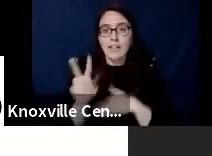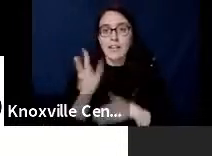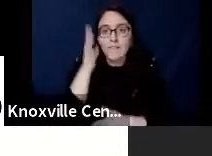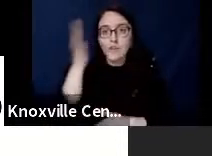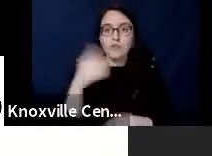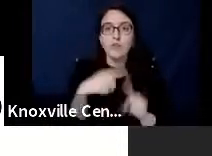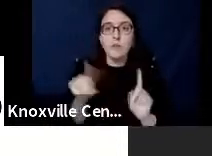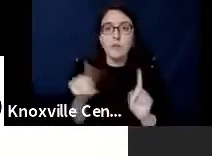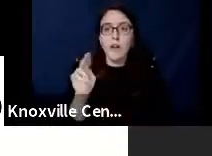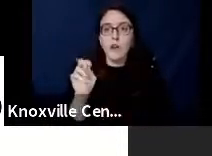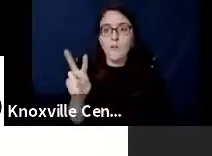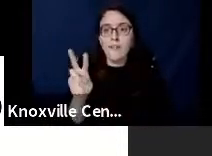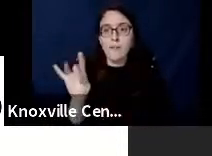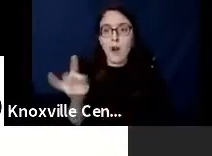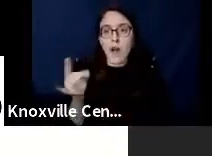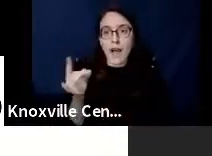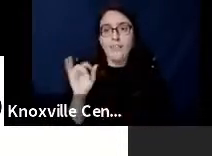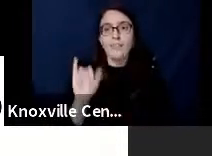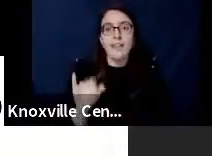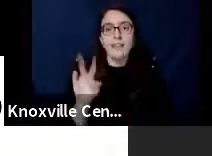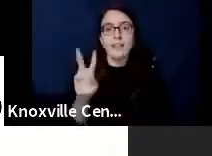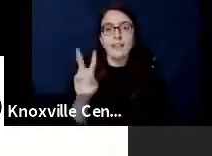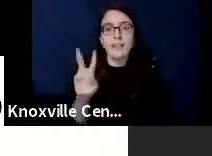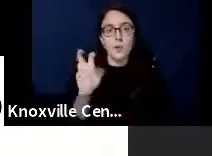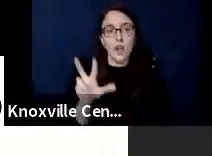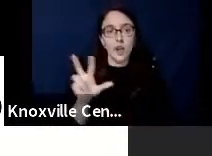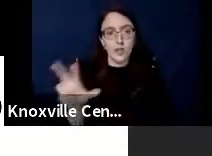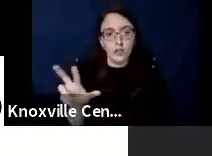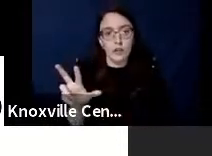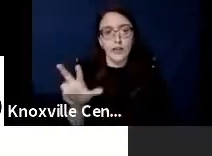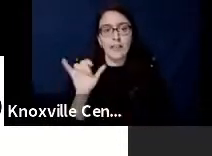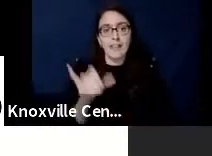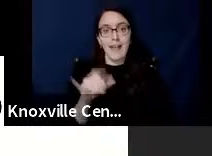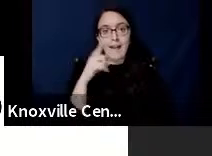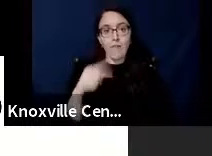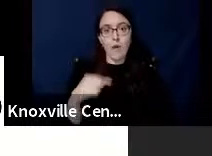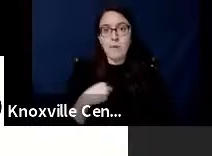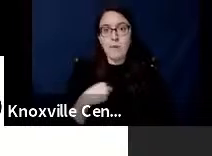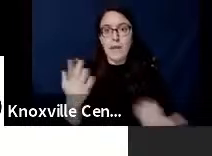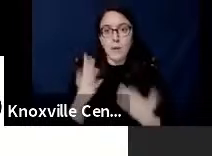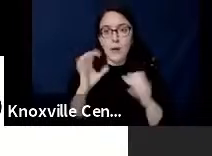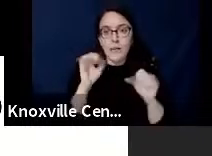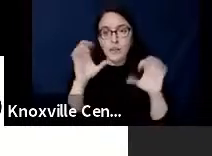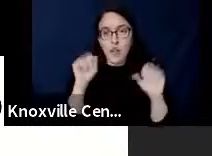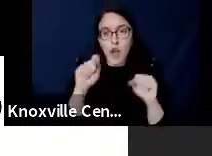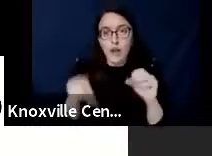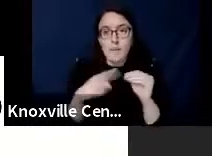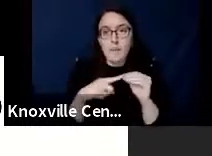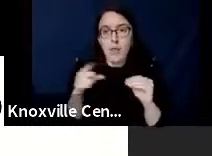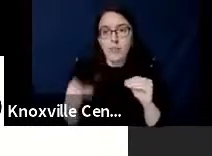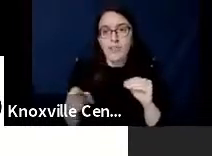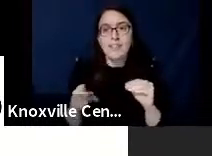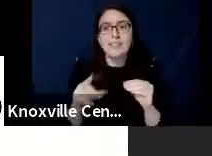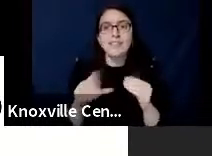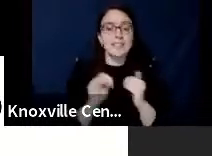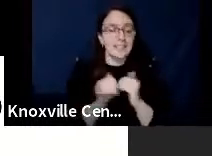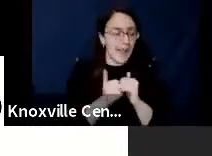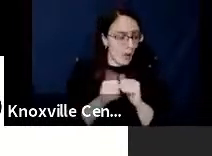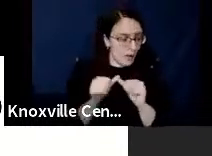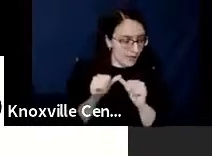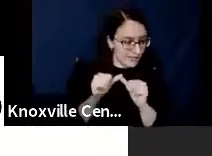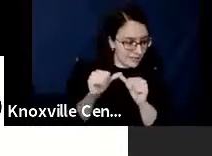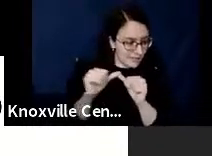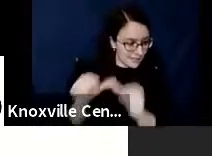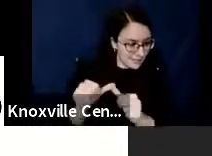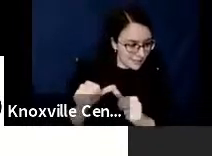is pointed out there at 233. And what to me is striking about this is how consistent those last